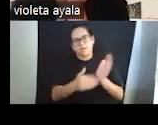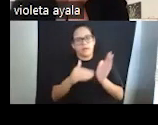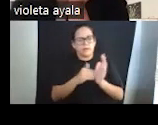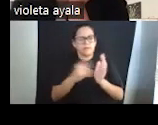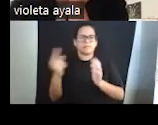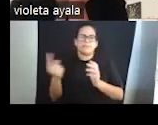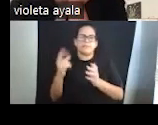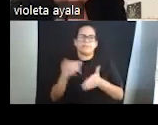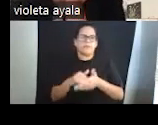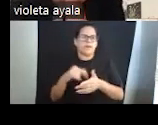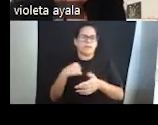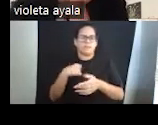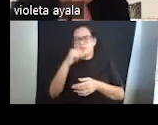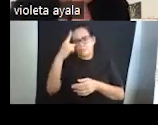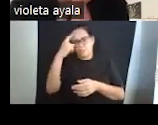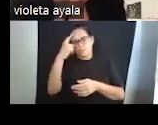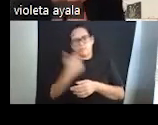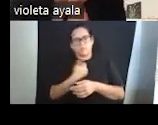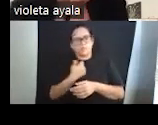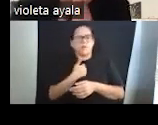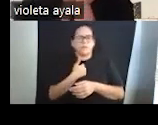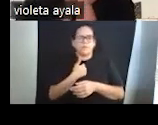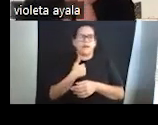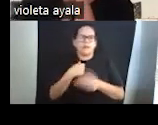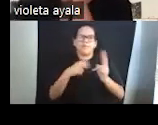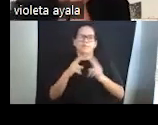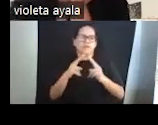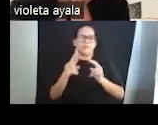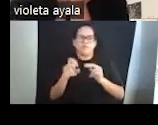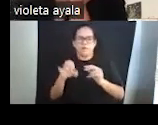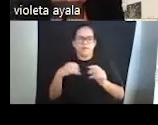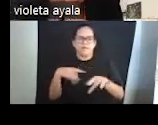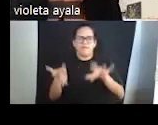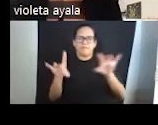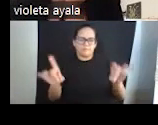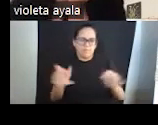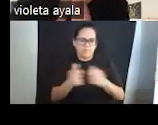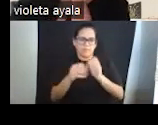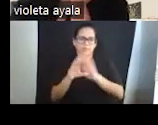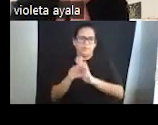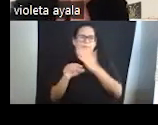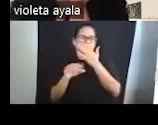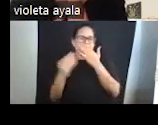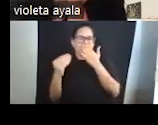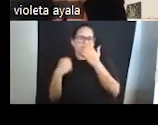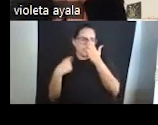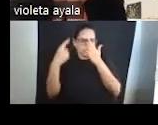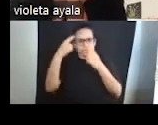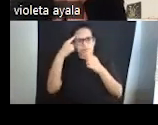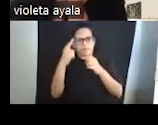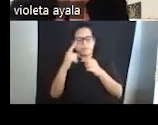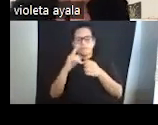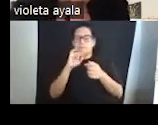something that I wasn't questioning myself and I didn't know. And very rarely I do find that with a film. And I think that it was